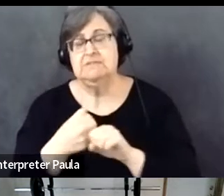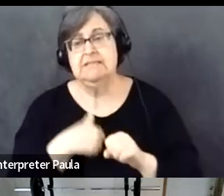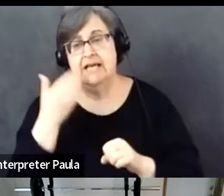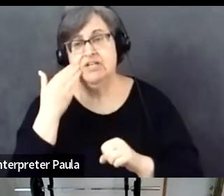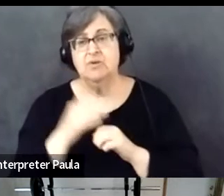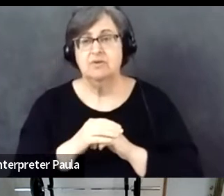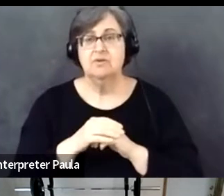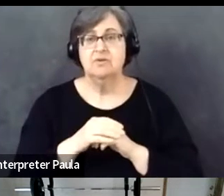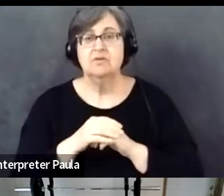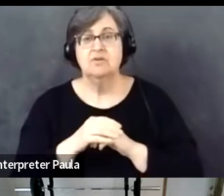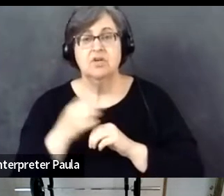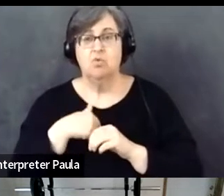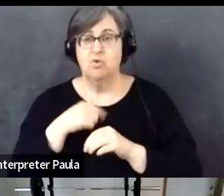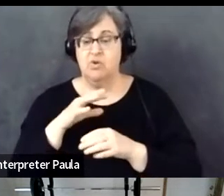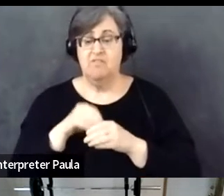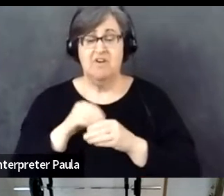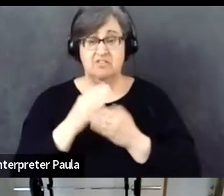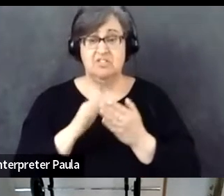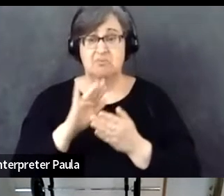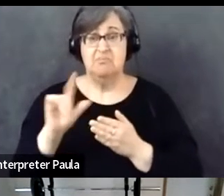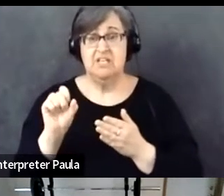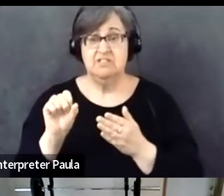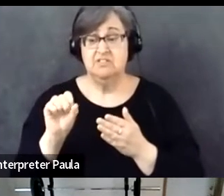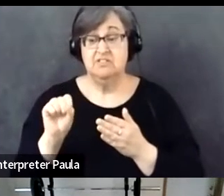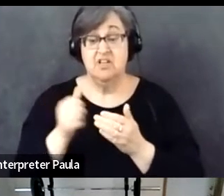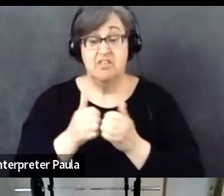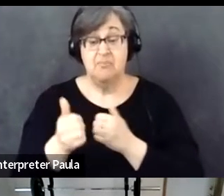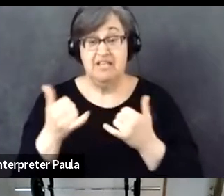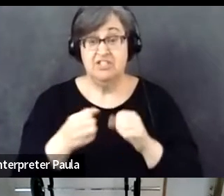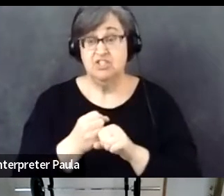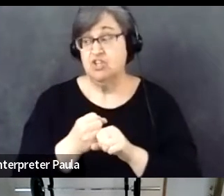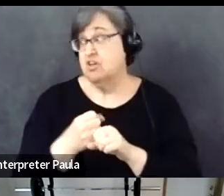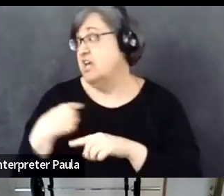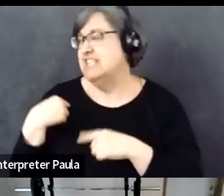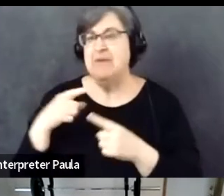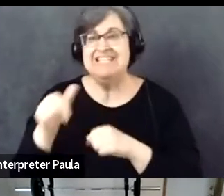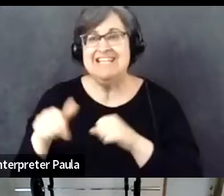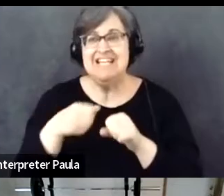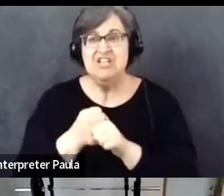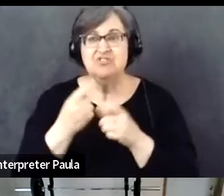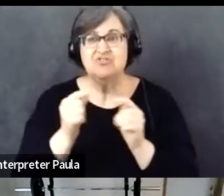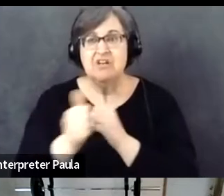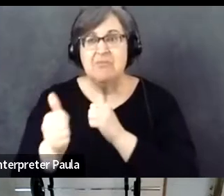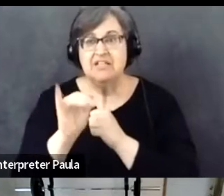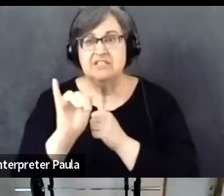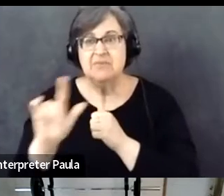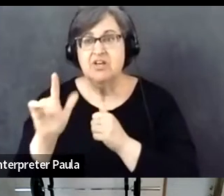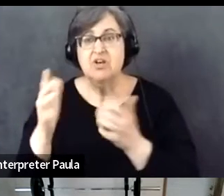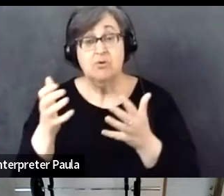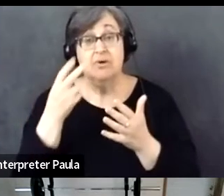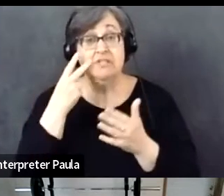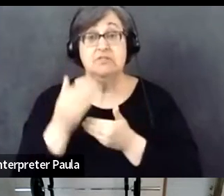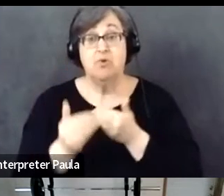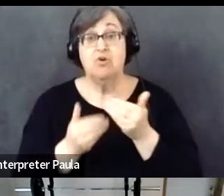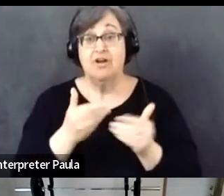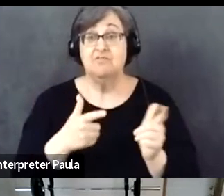we sat in on some bills that were passed this year that had been in the making for 10 years. And while we'd like to see progress